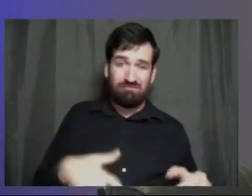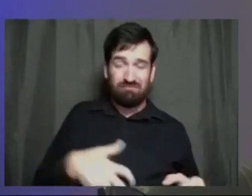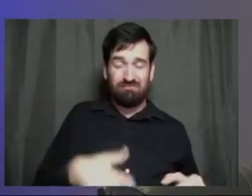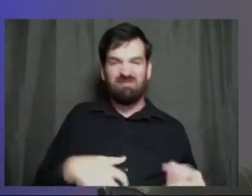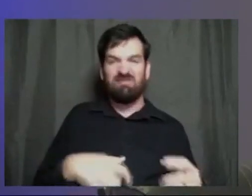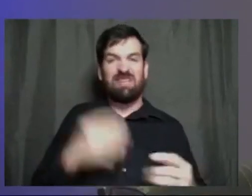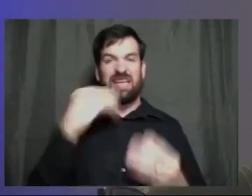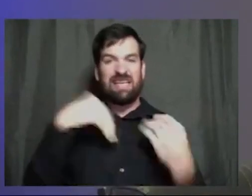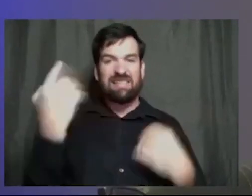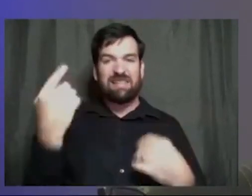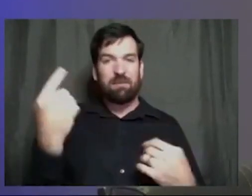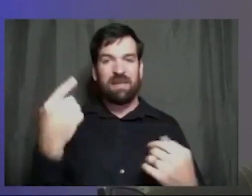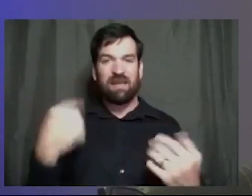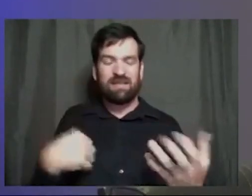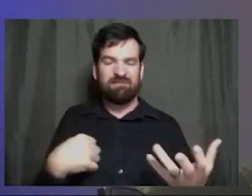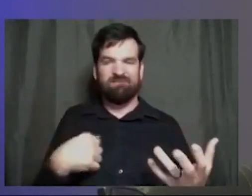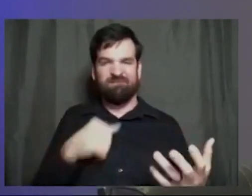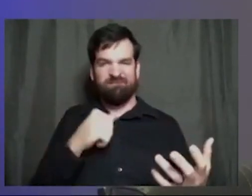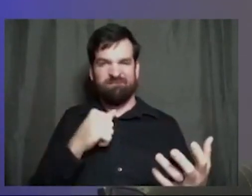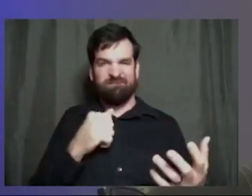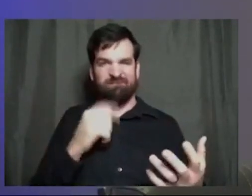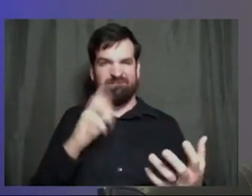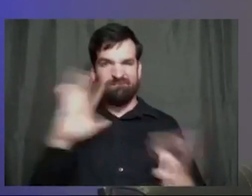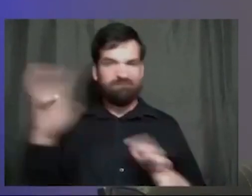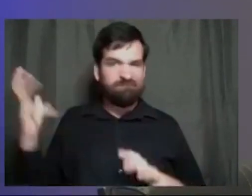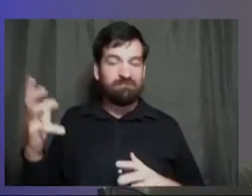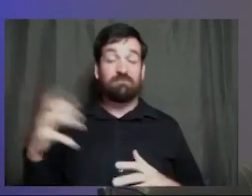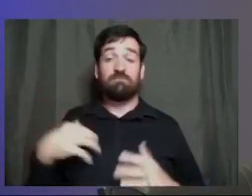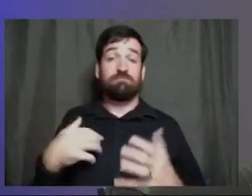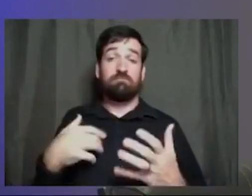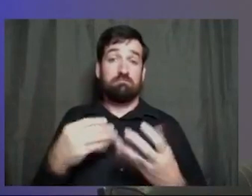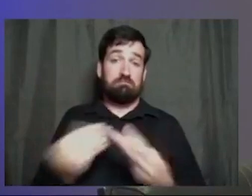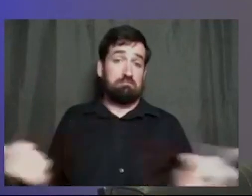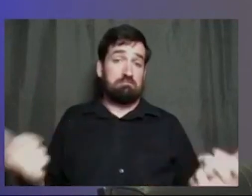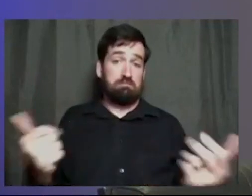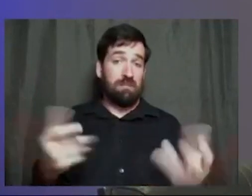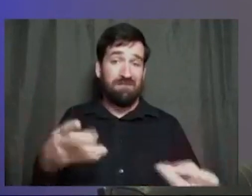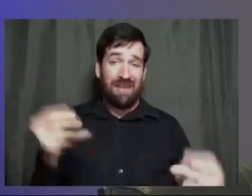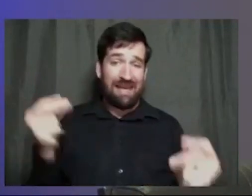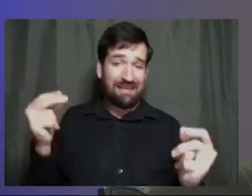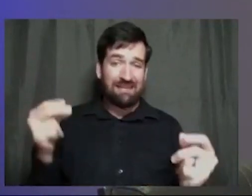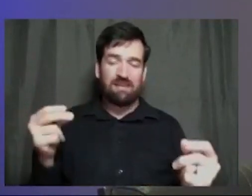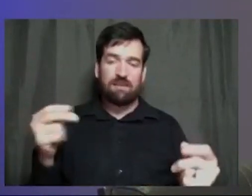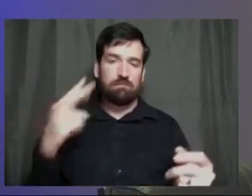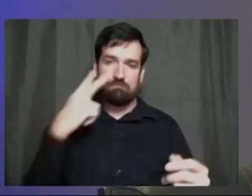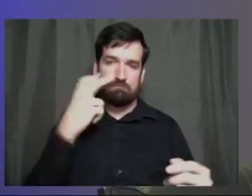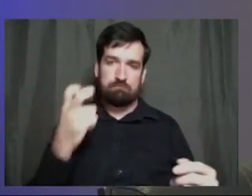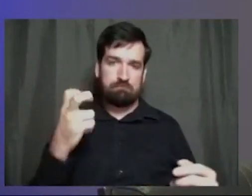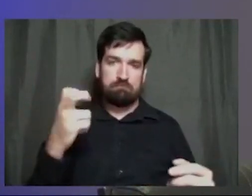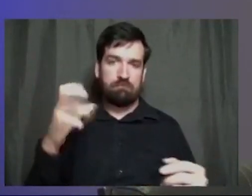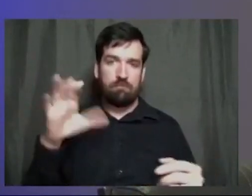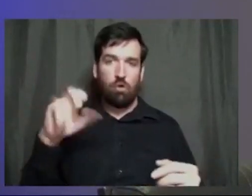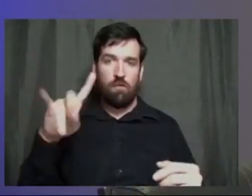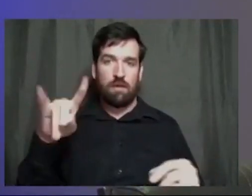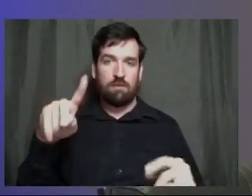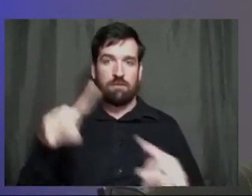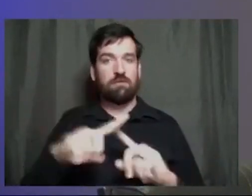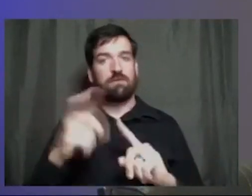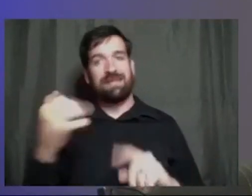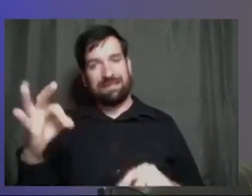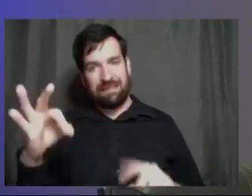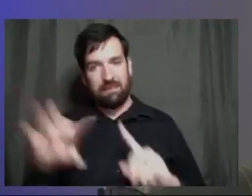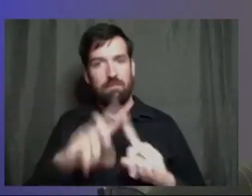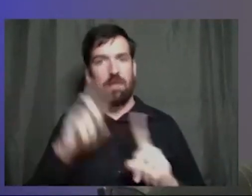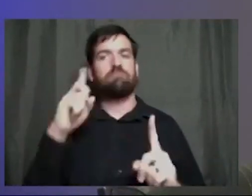with them or what have you, and it passes pretty quickly, it's probably not COVID-19, but I would really carefully think about all the